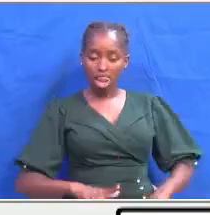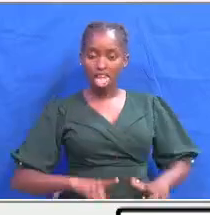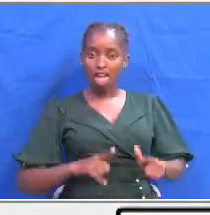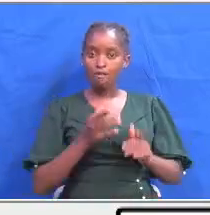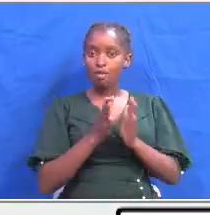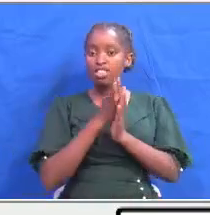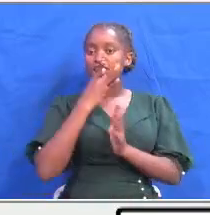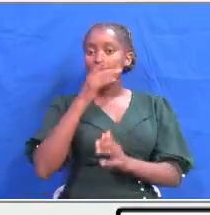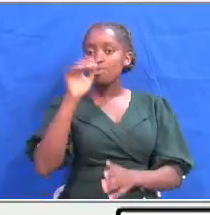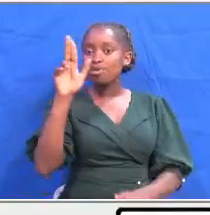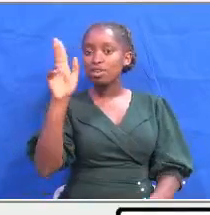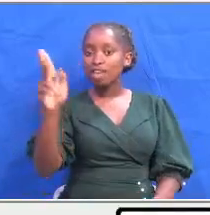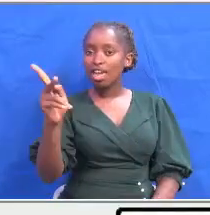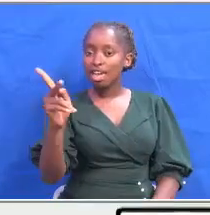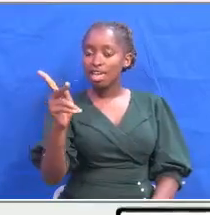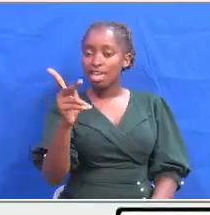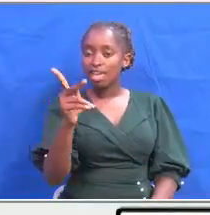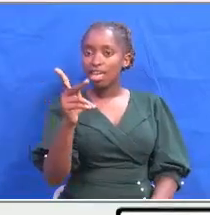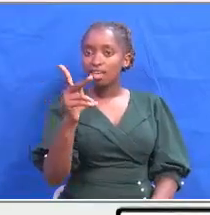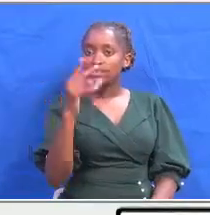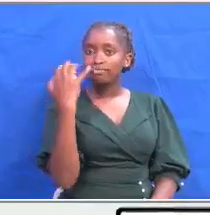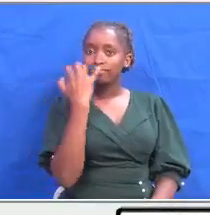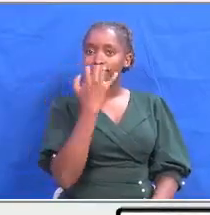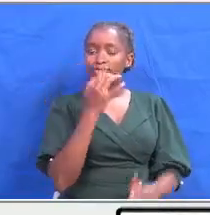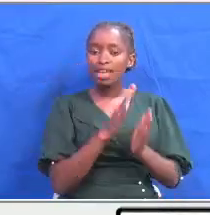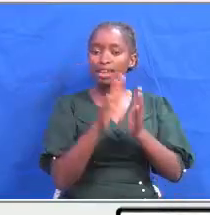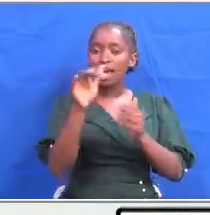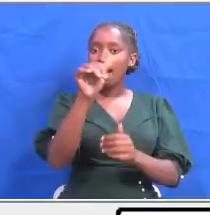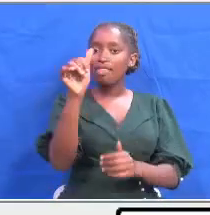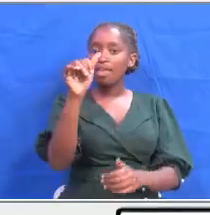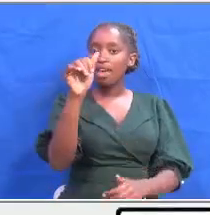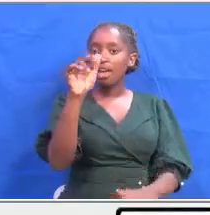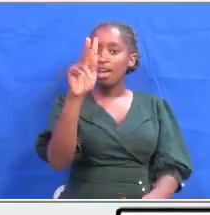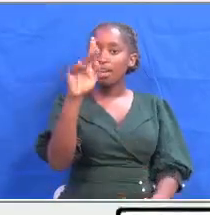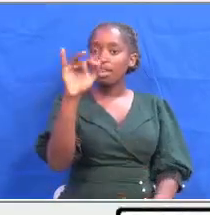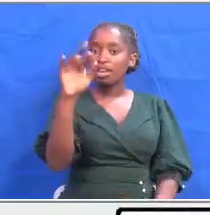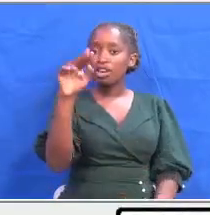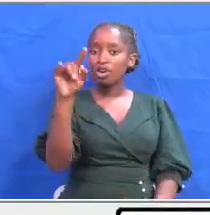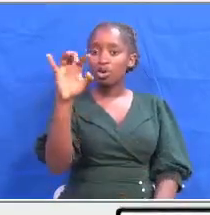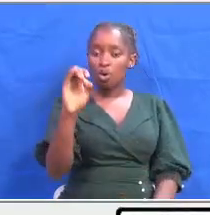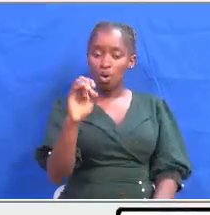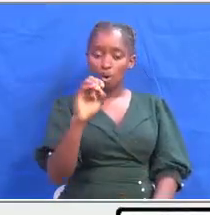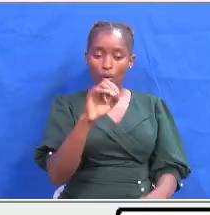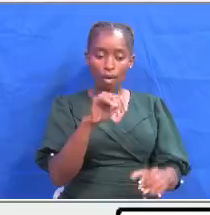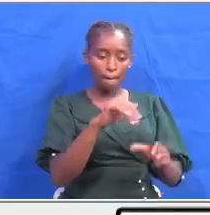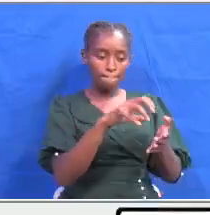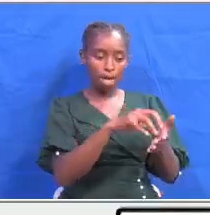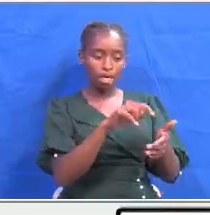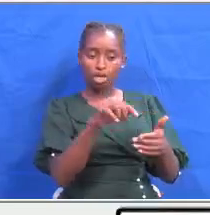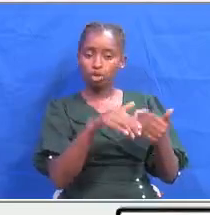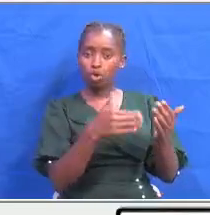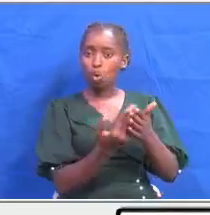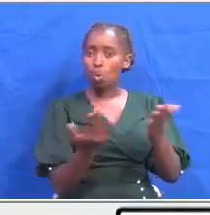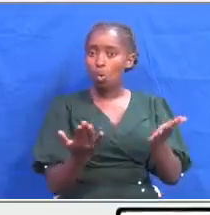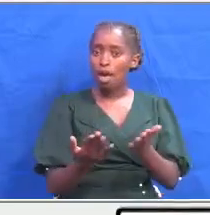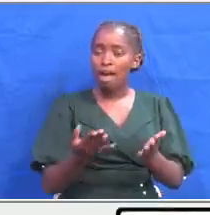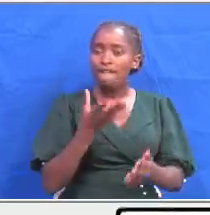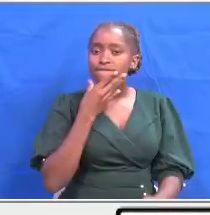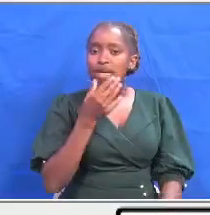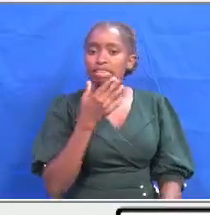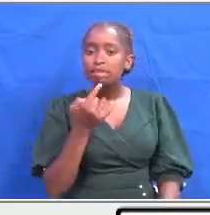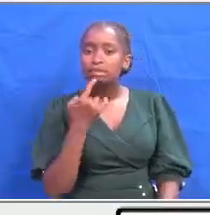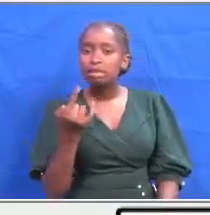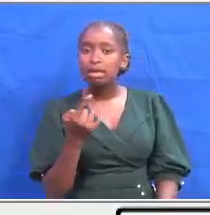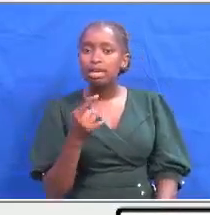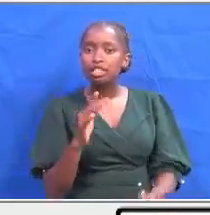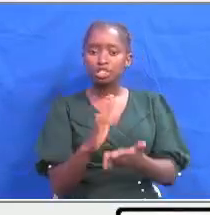Where? Where is Gachagua and Kerigo in all this matter? Did the father say they